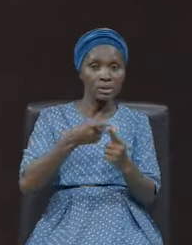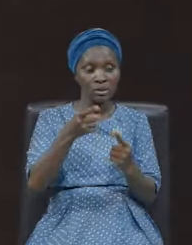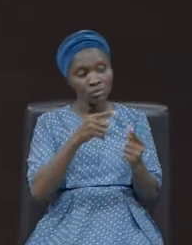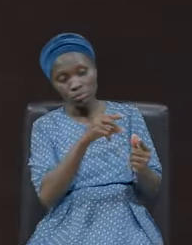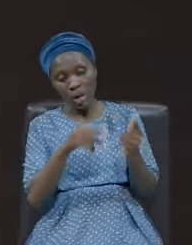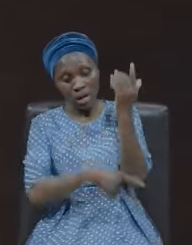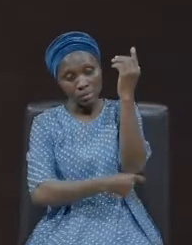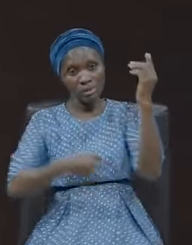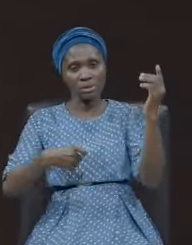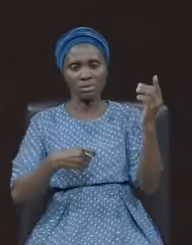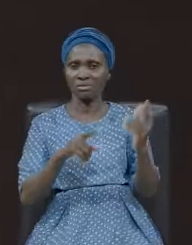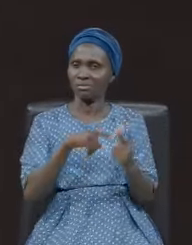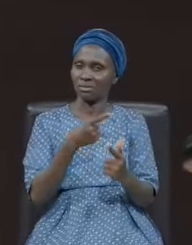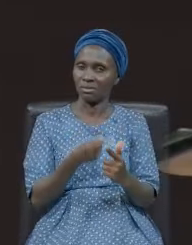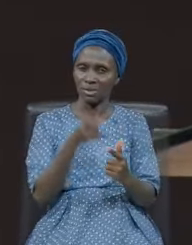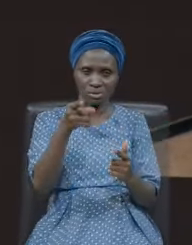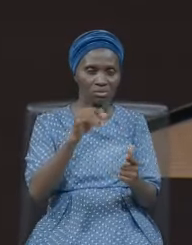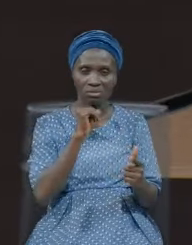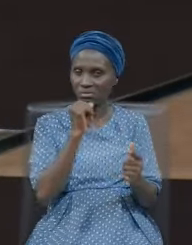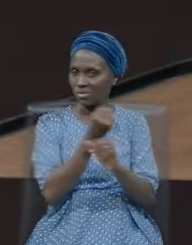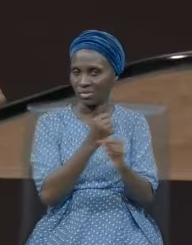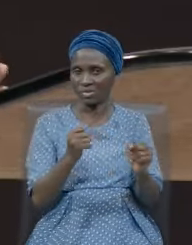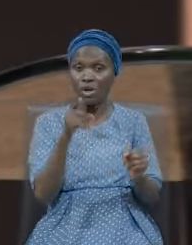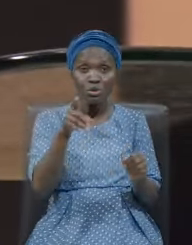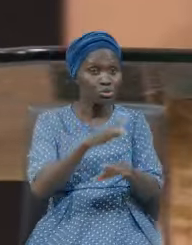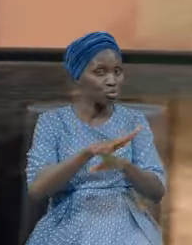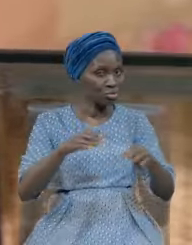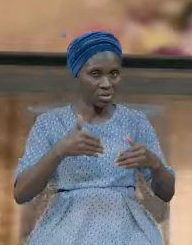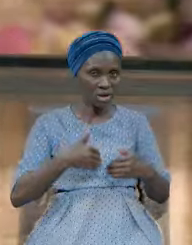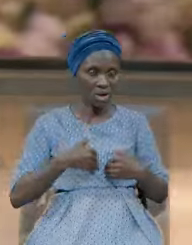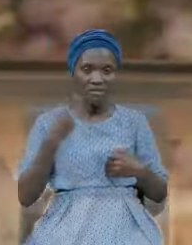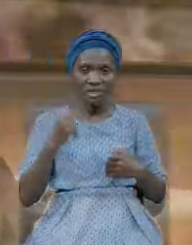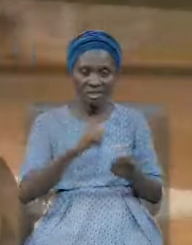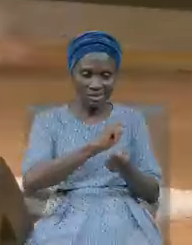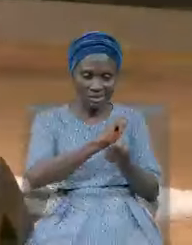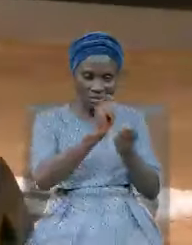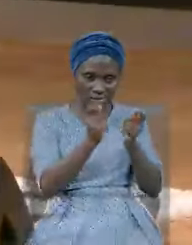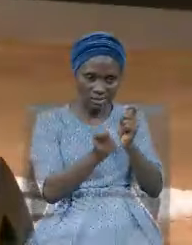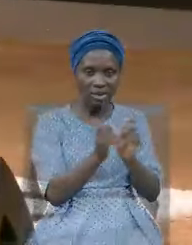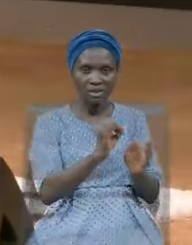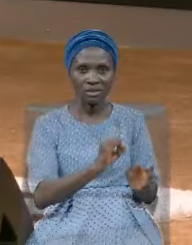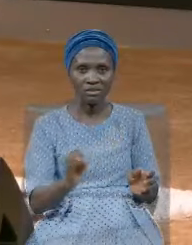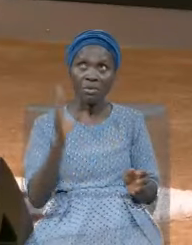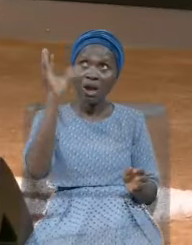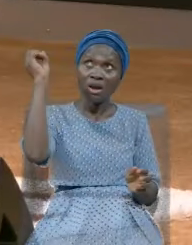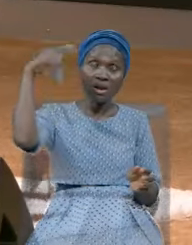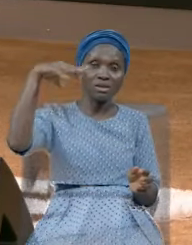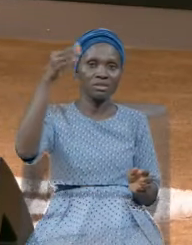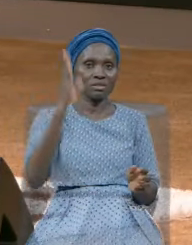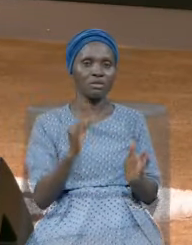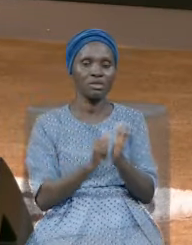do not have the transforming grace of God that makes us reveal that we